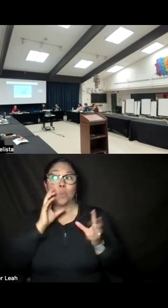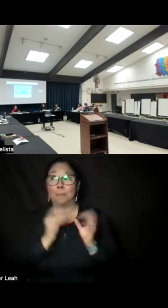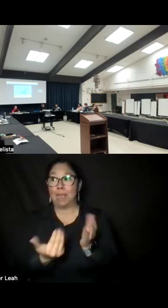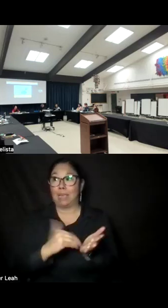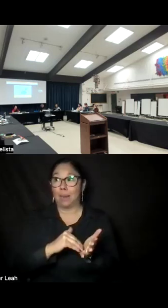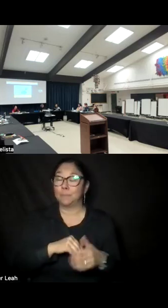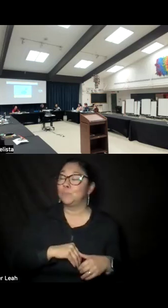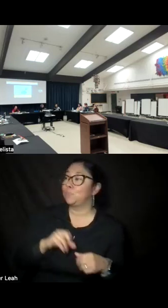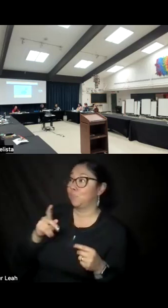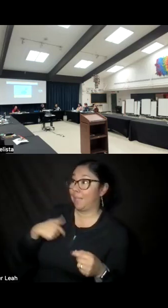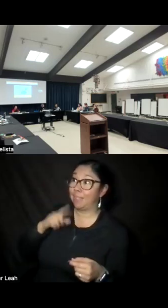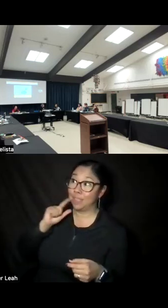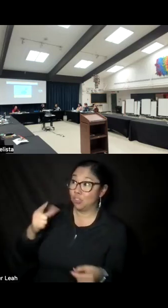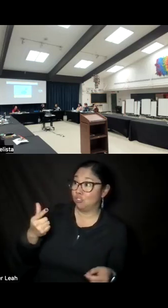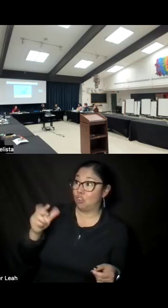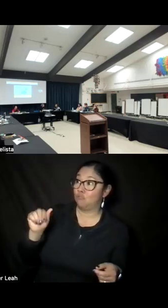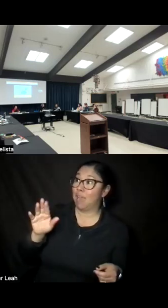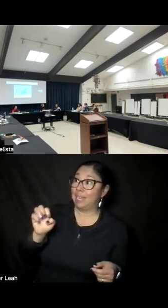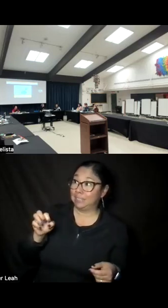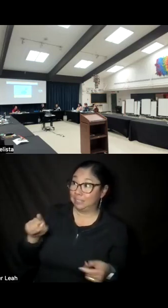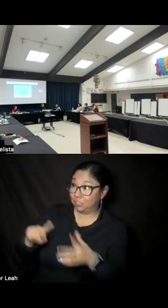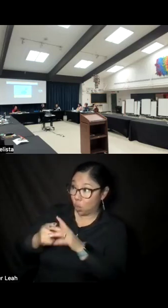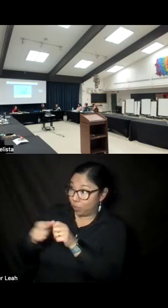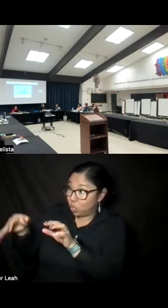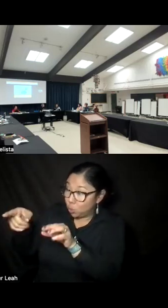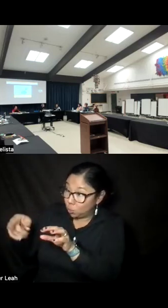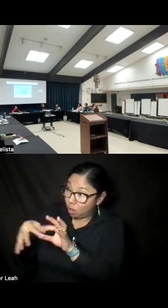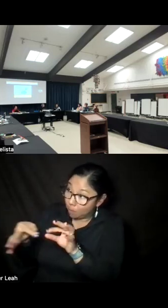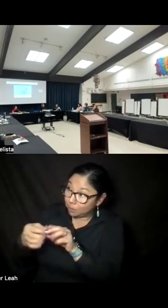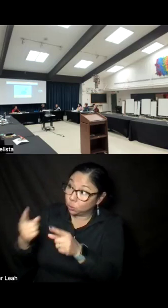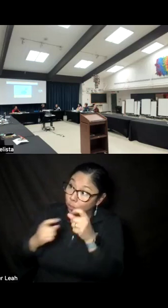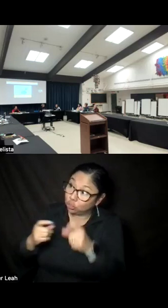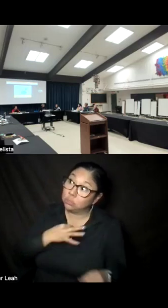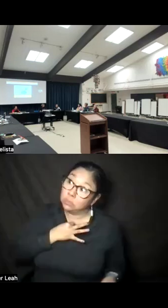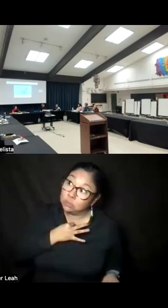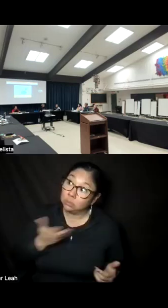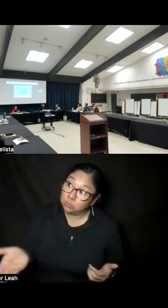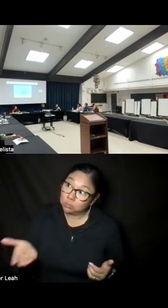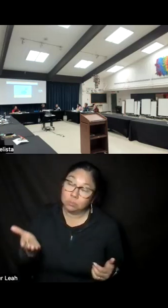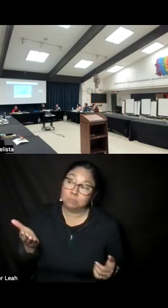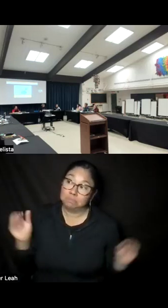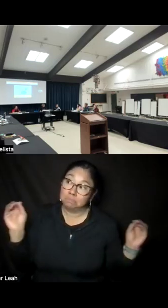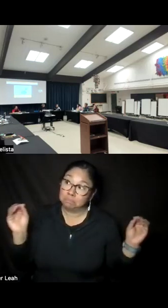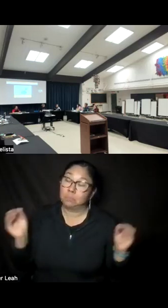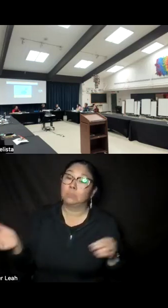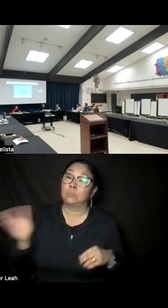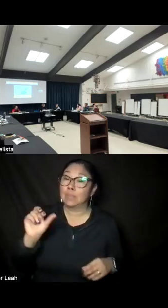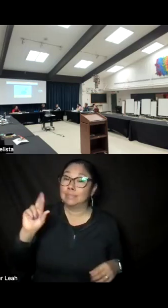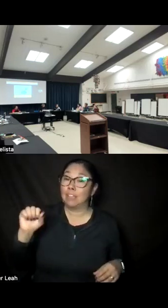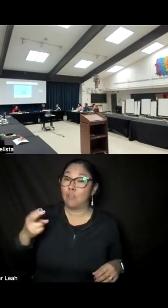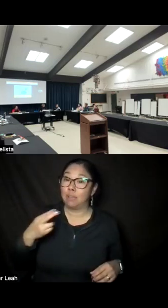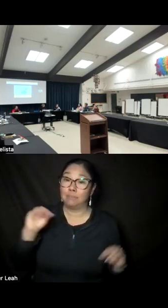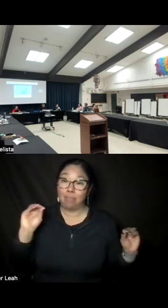And I think I'll start with you, Grace. If any comments, questions? Okay. Sarah, Nothing, thank